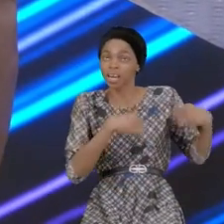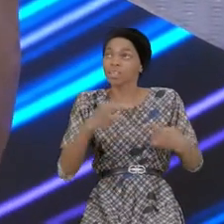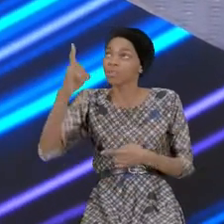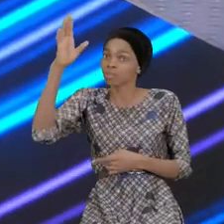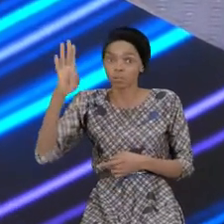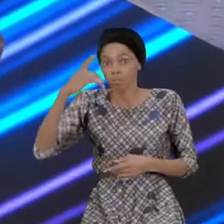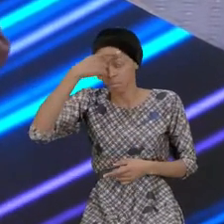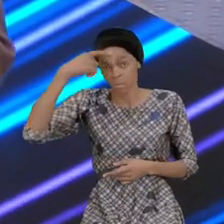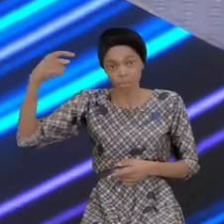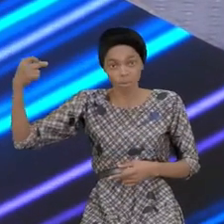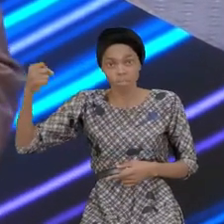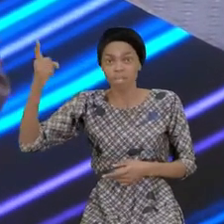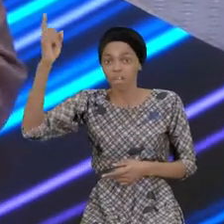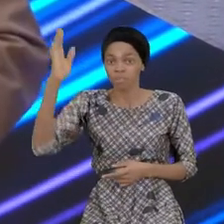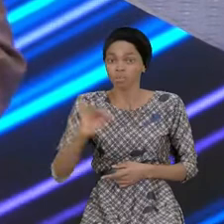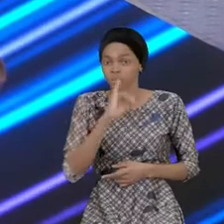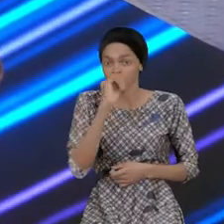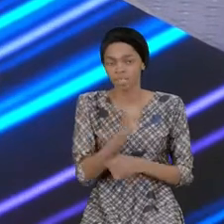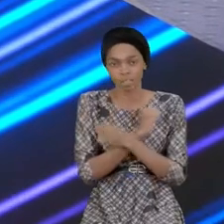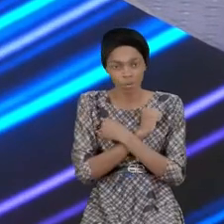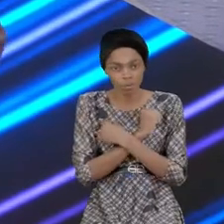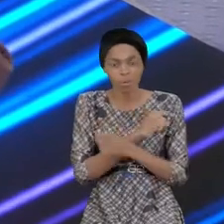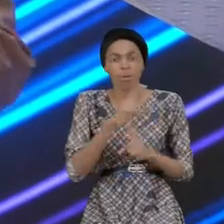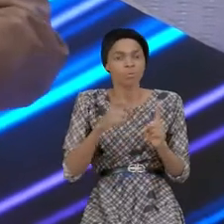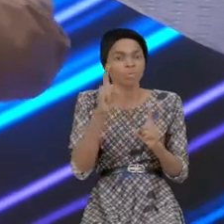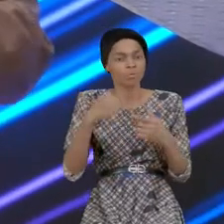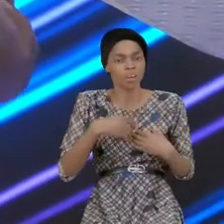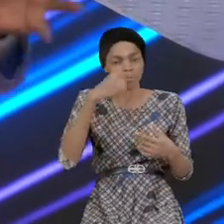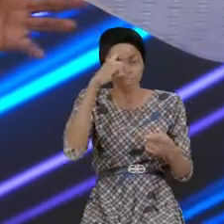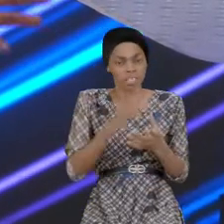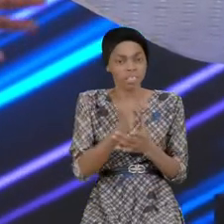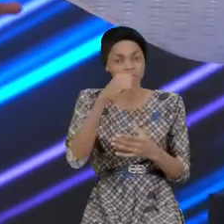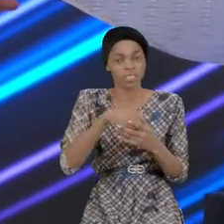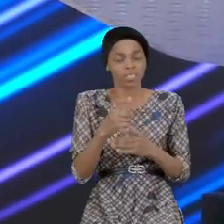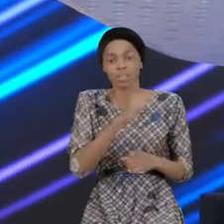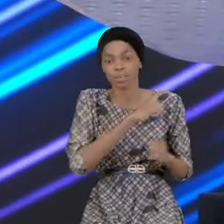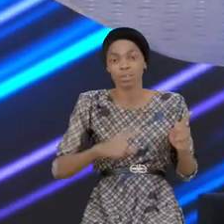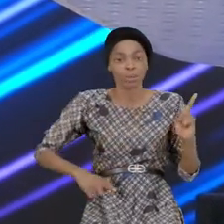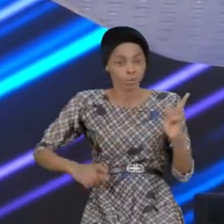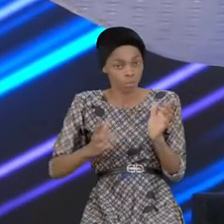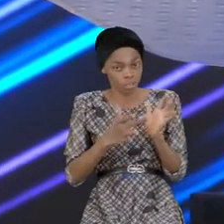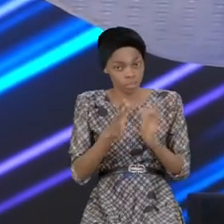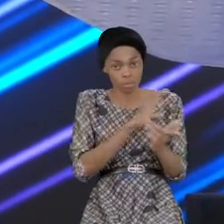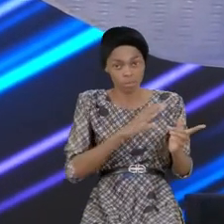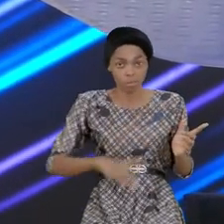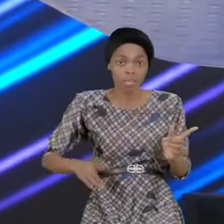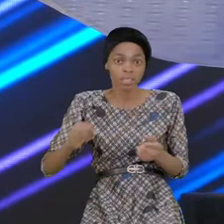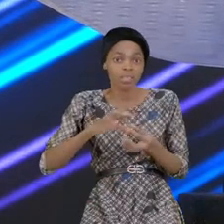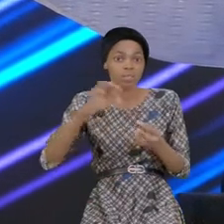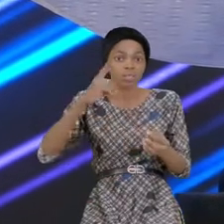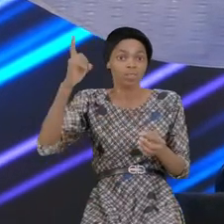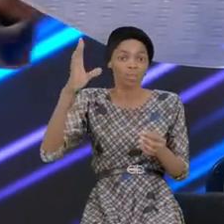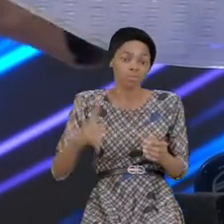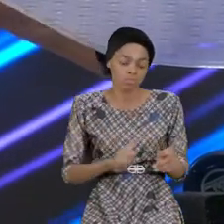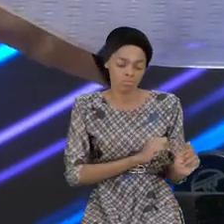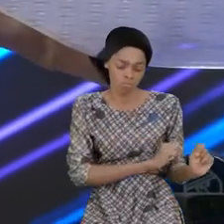is love. And when we believe on the Lord Jesus Christ, that the Spirit of God transfers that love of